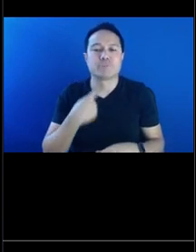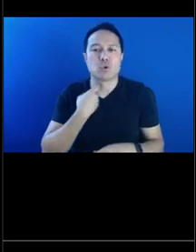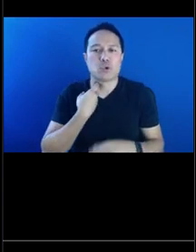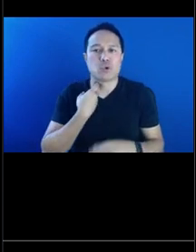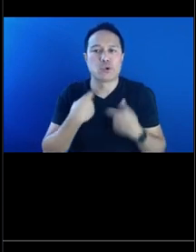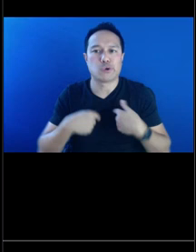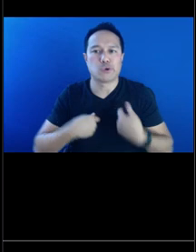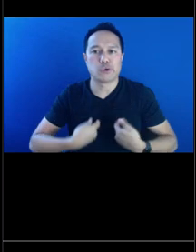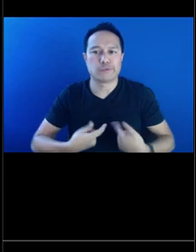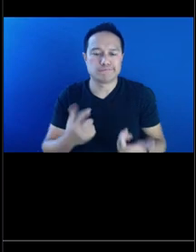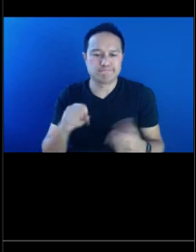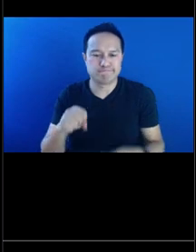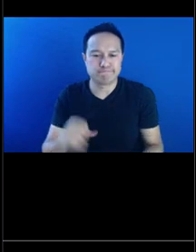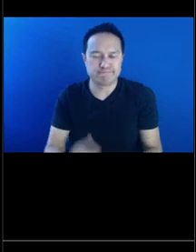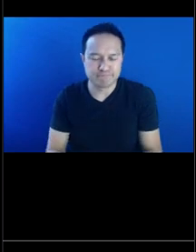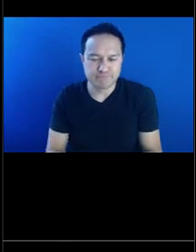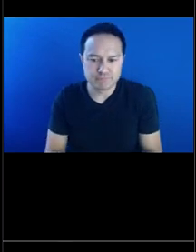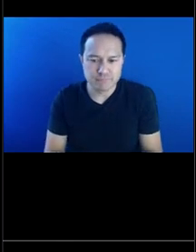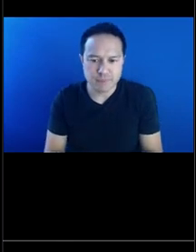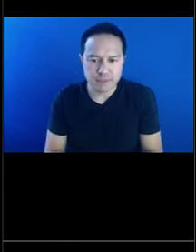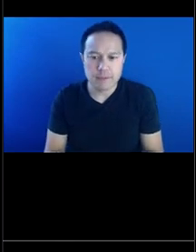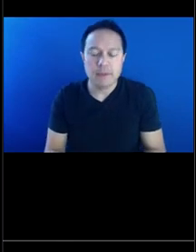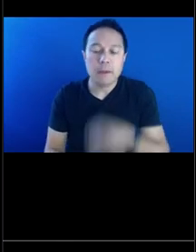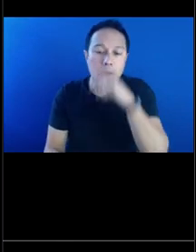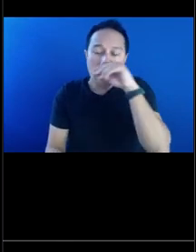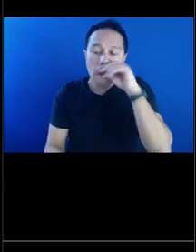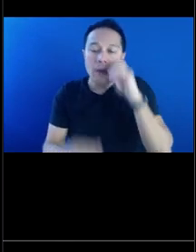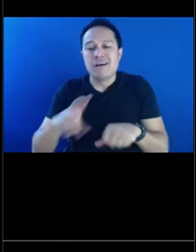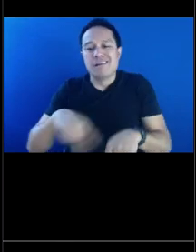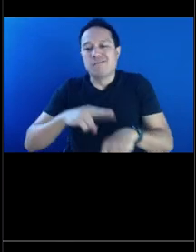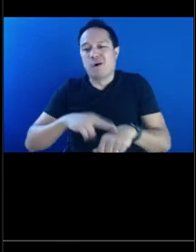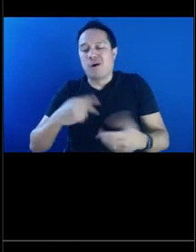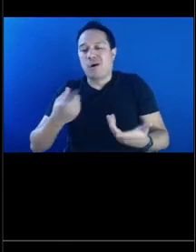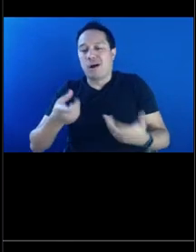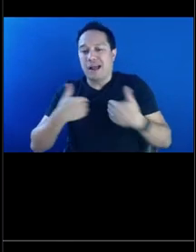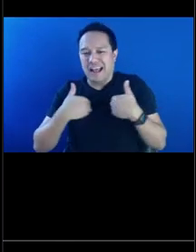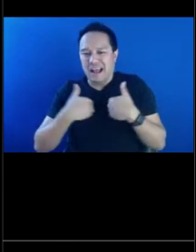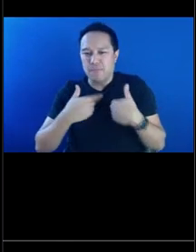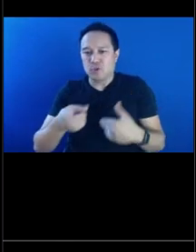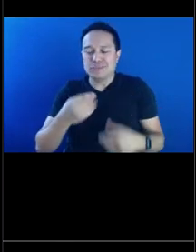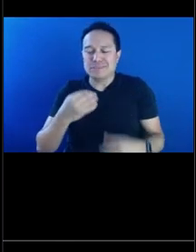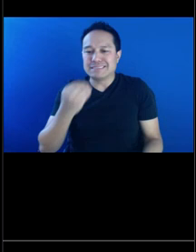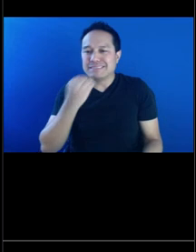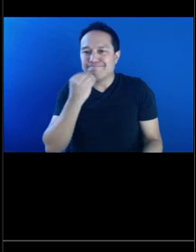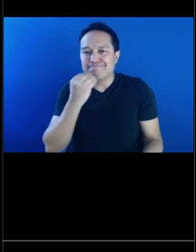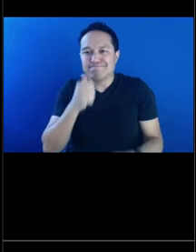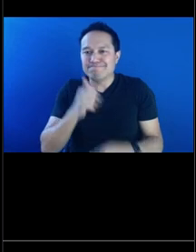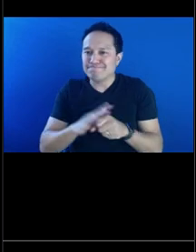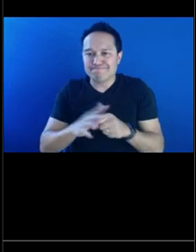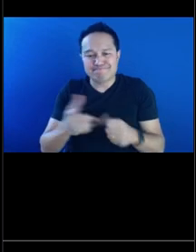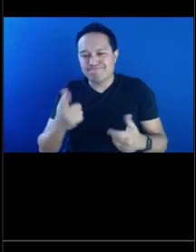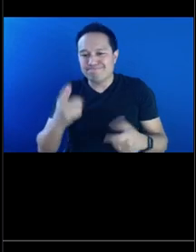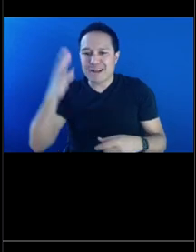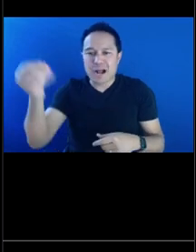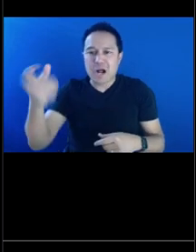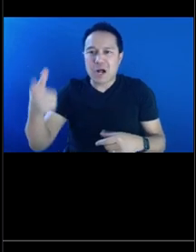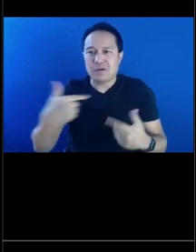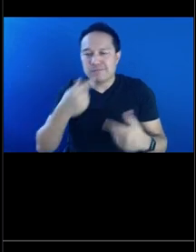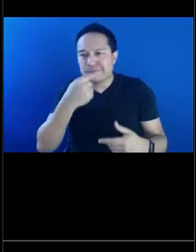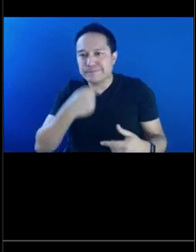help these animals. And then of course, when animals are not getting enough to eat out in the wild and we're seeing those animals in poor